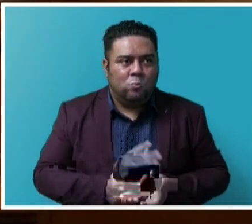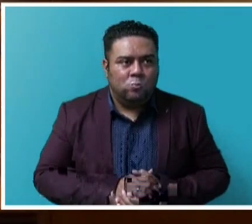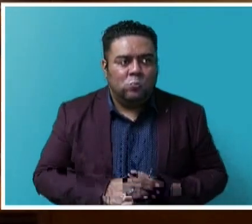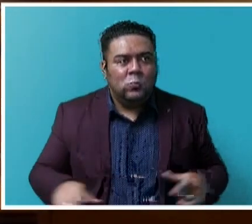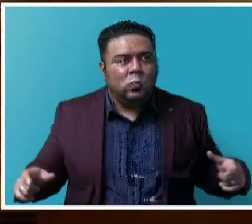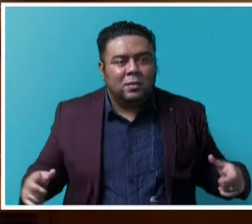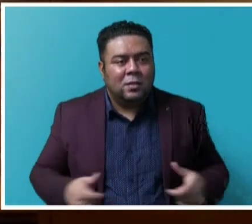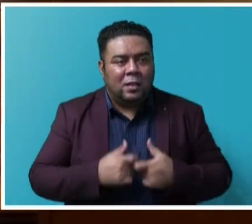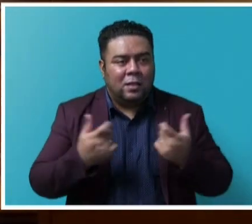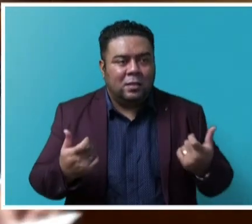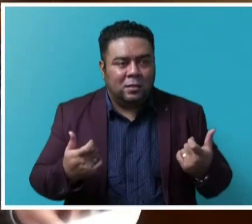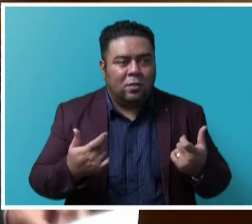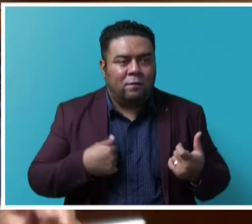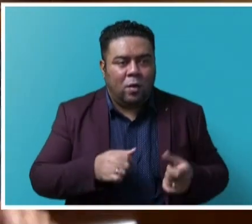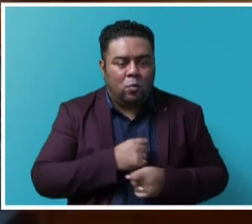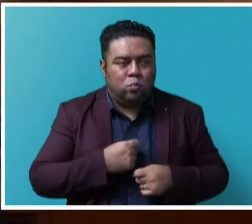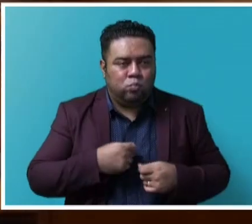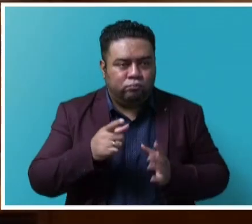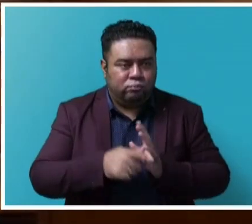challenges of our time.